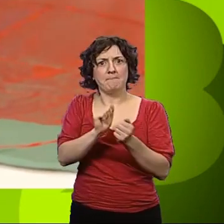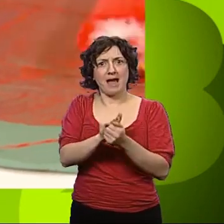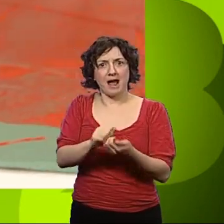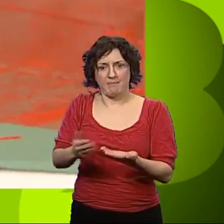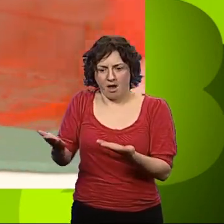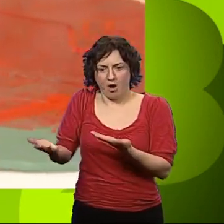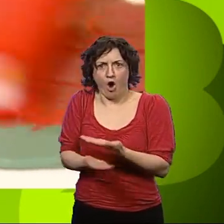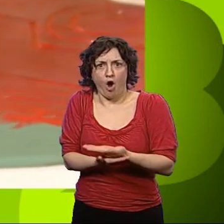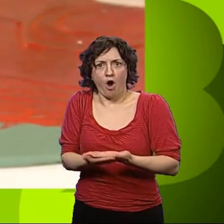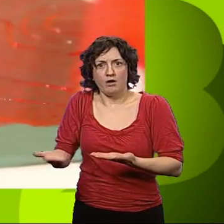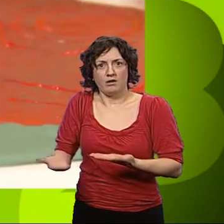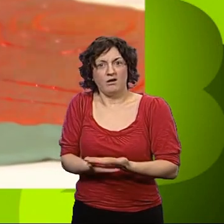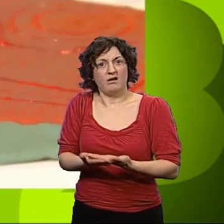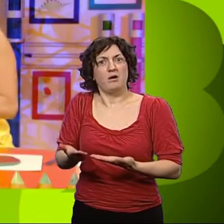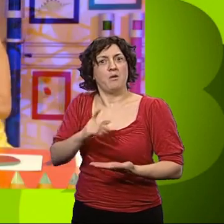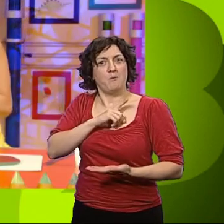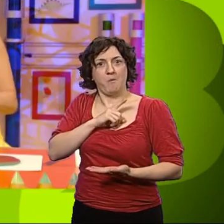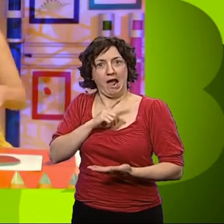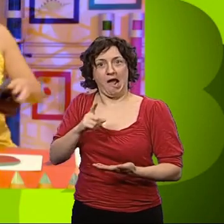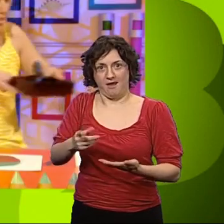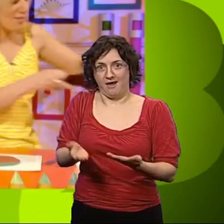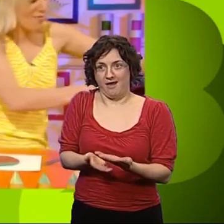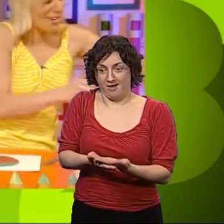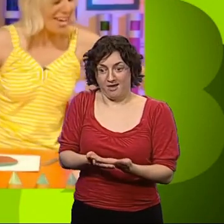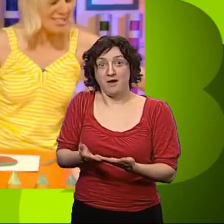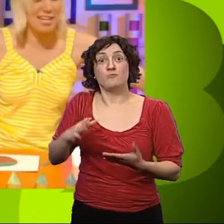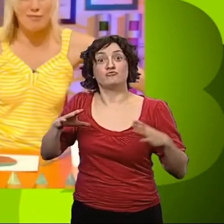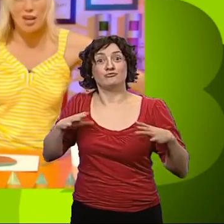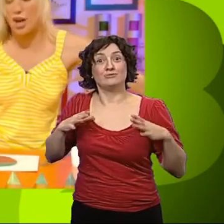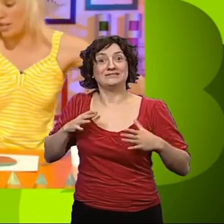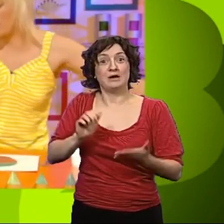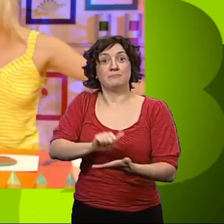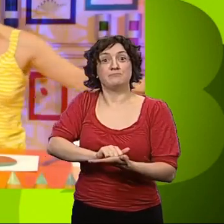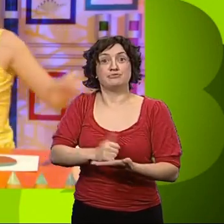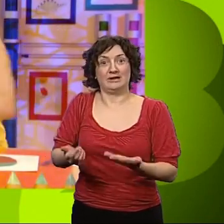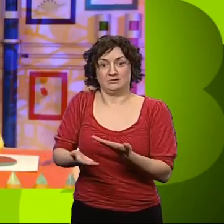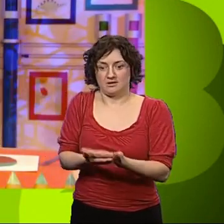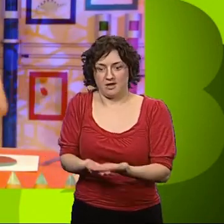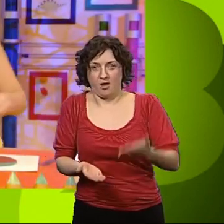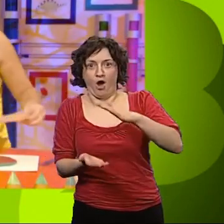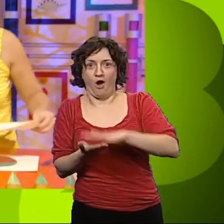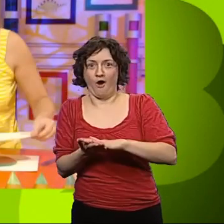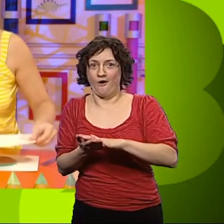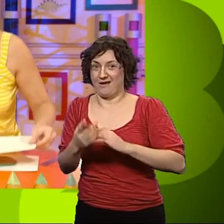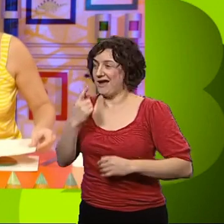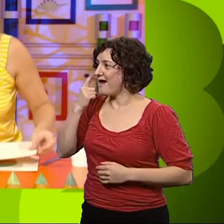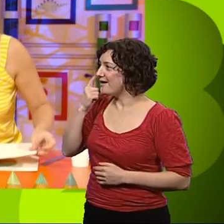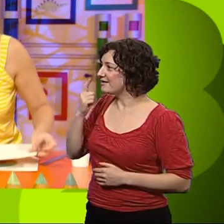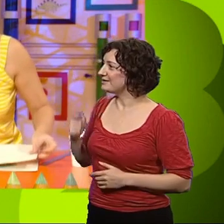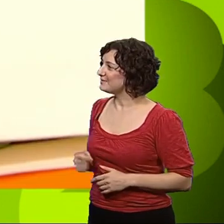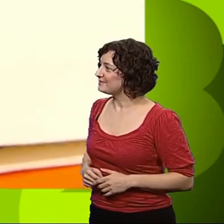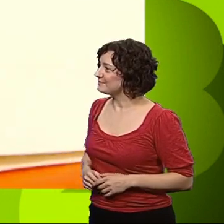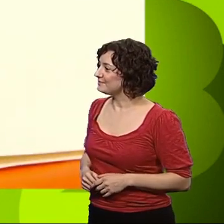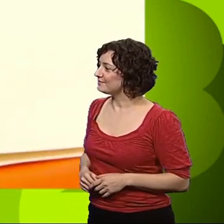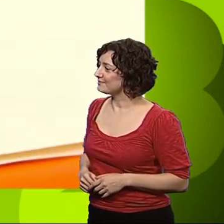top tip, because when you come to print, like now, it's very handy for lining up the paper, because I can just put my piece